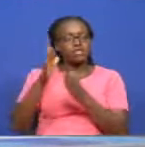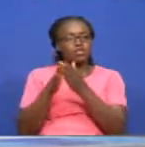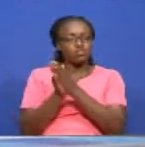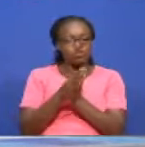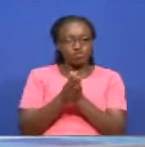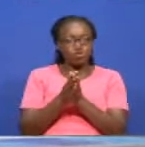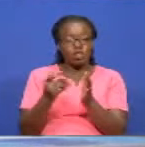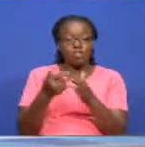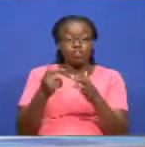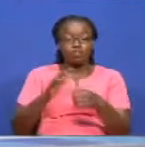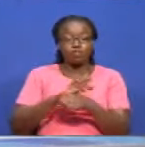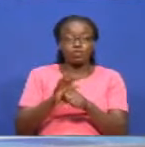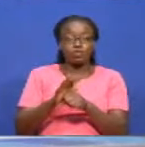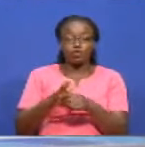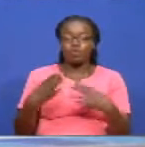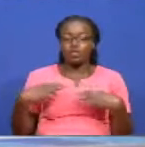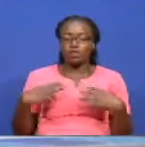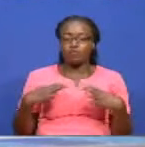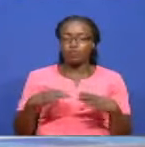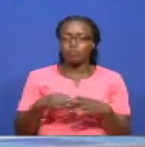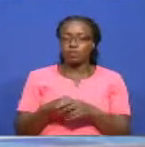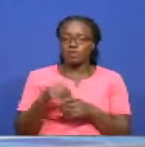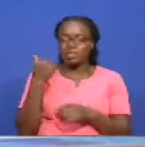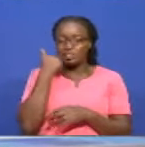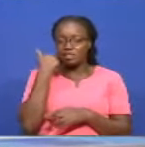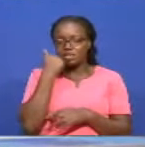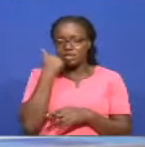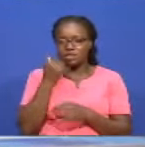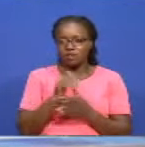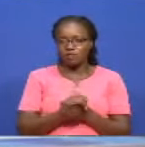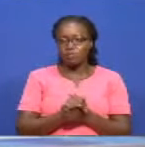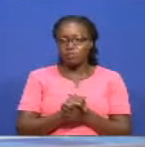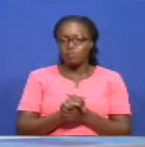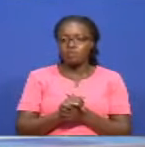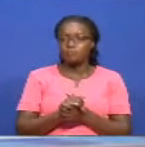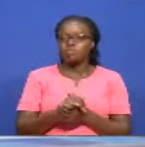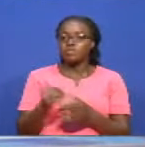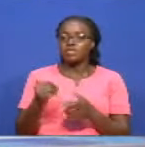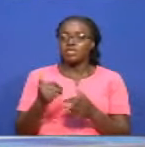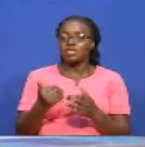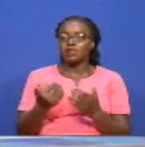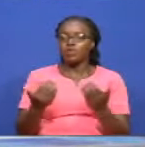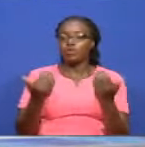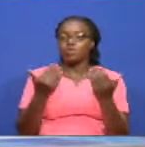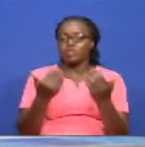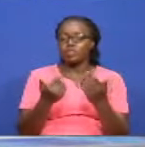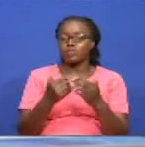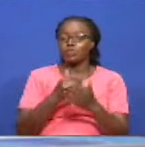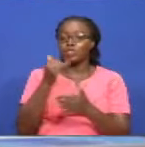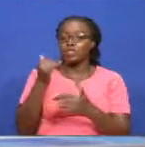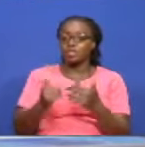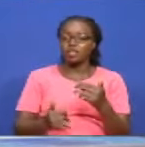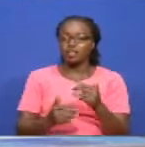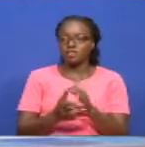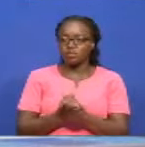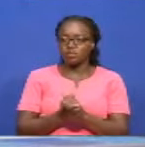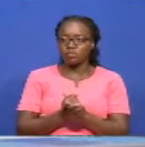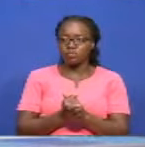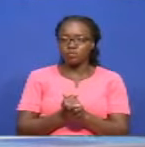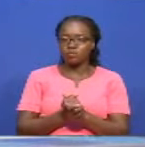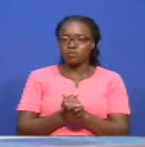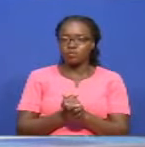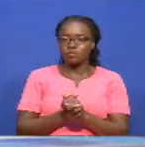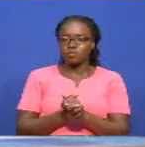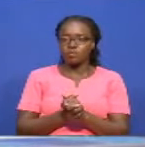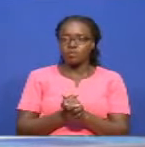the COVID-19 patients. Nanjero, you are also watching Channel 1 Weekend. And then Silas Njura, you're